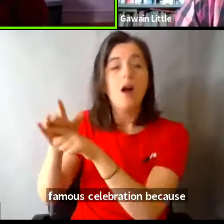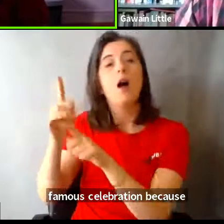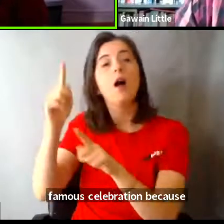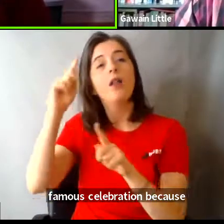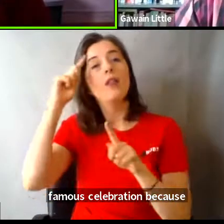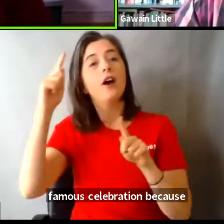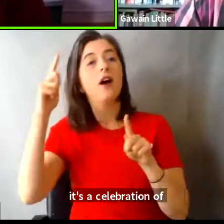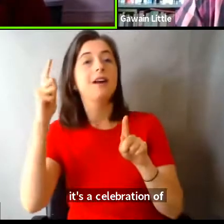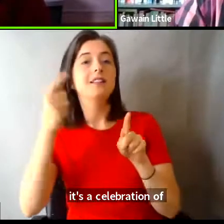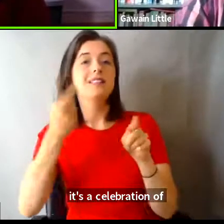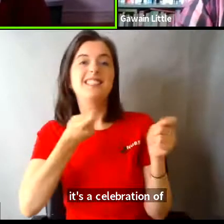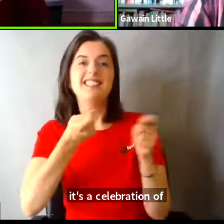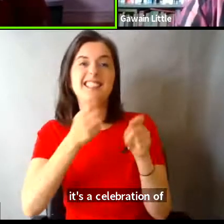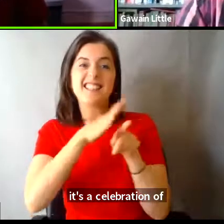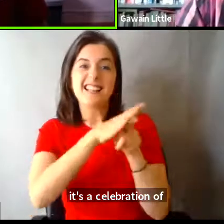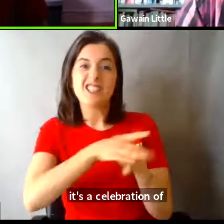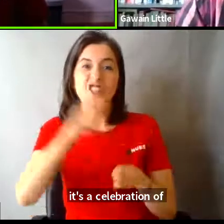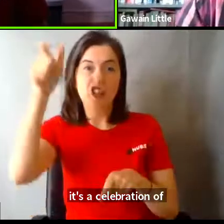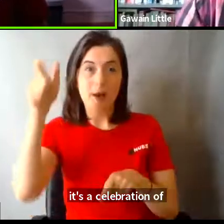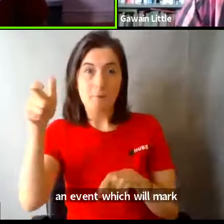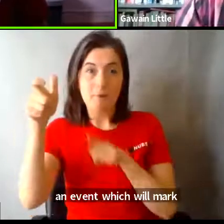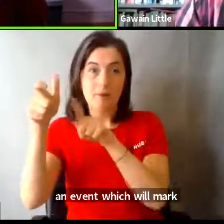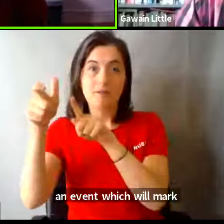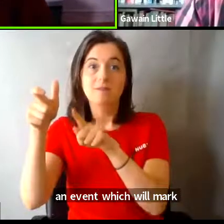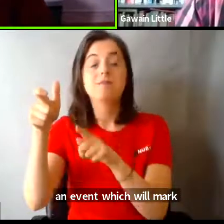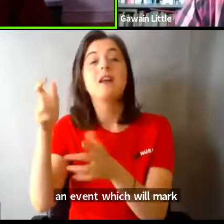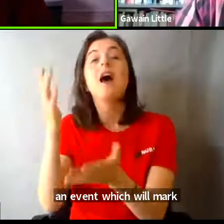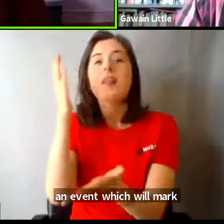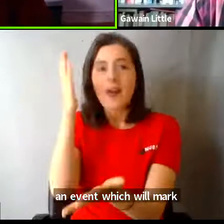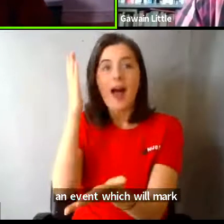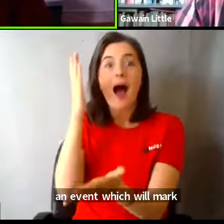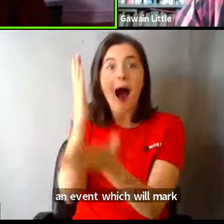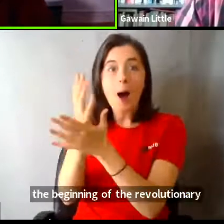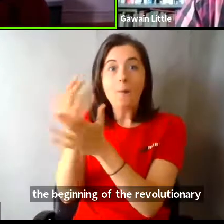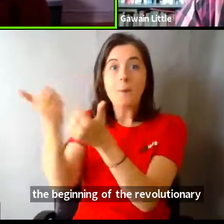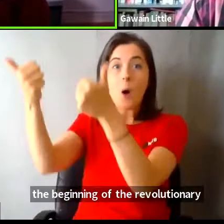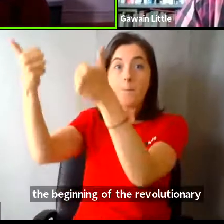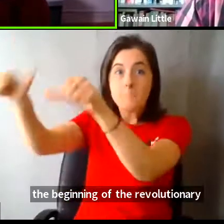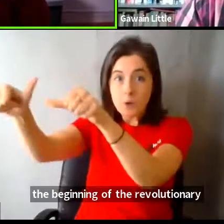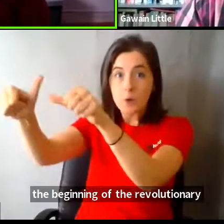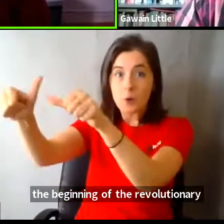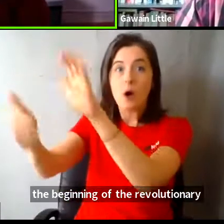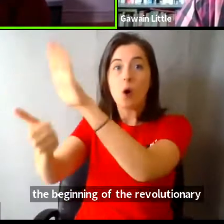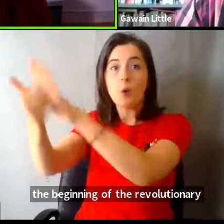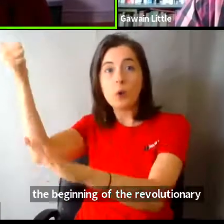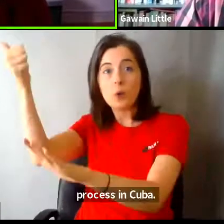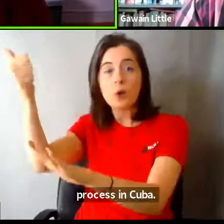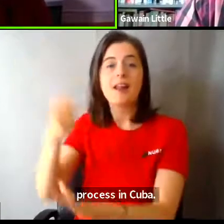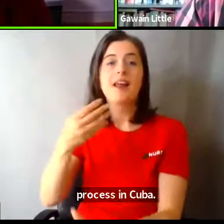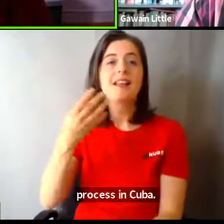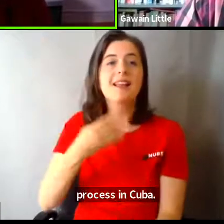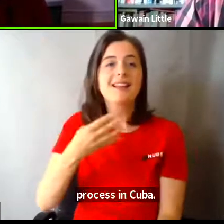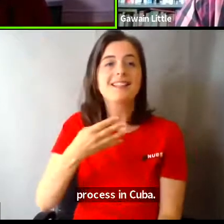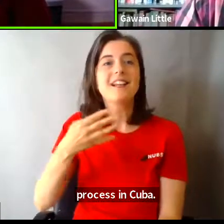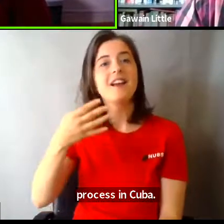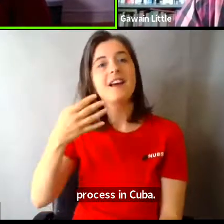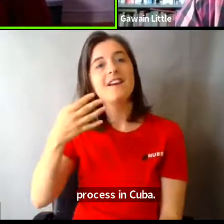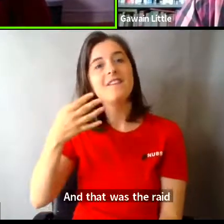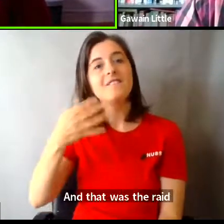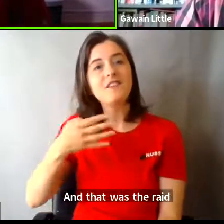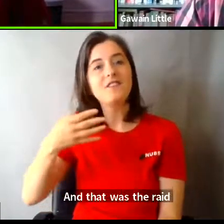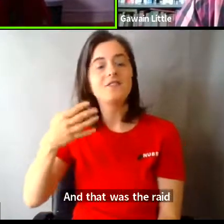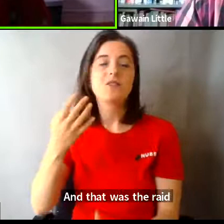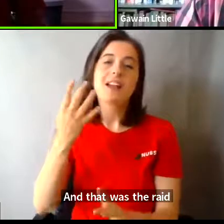which they succeeded in doing eventually, of course, in 1959. And the reason I mention it is not just because it's a historic